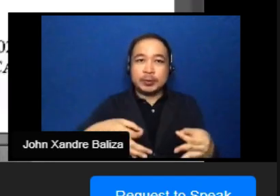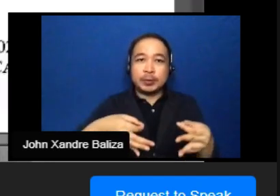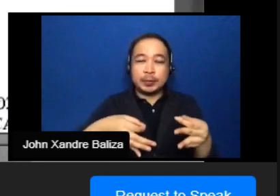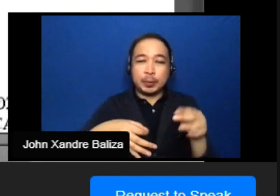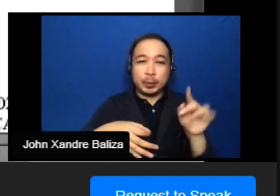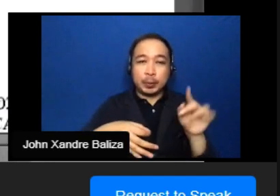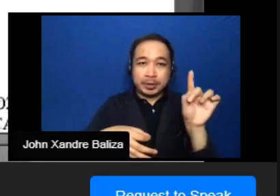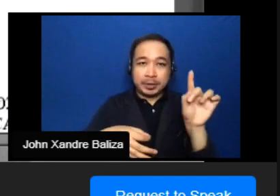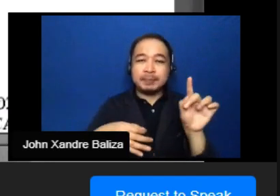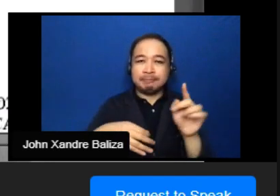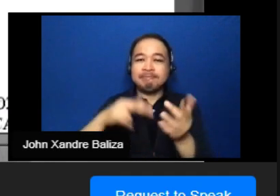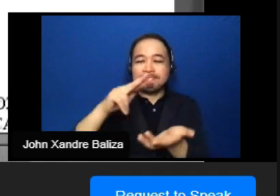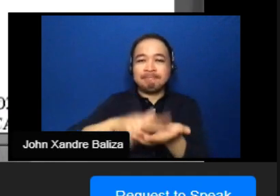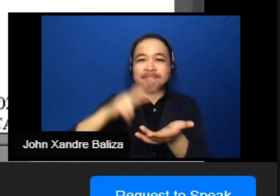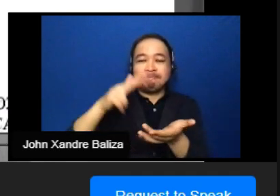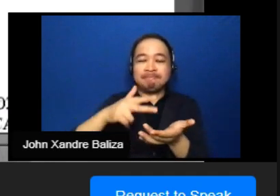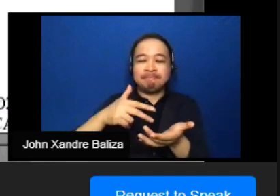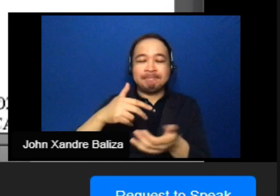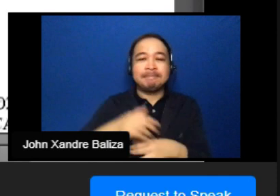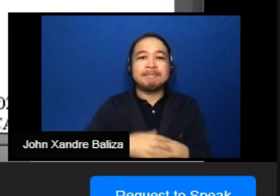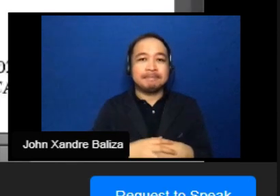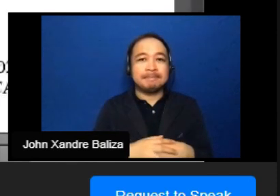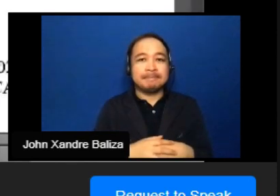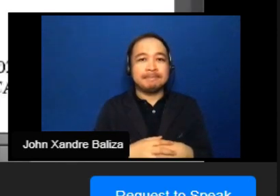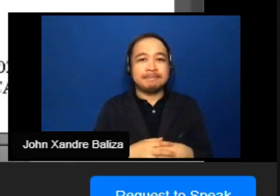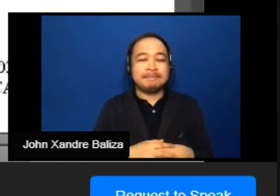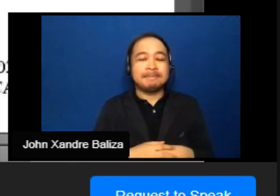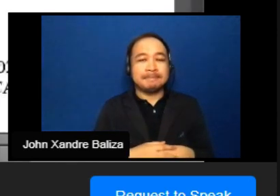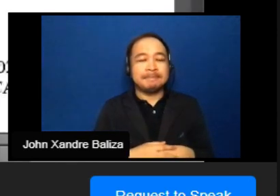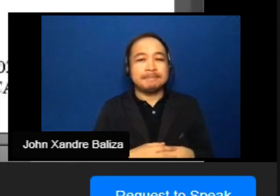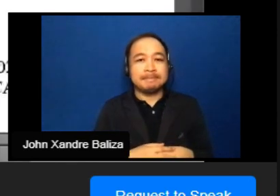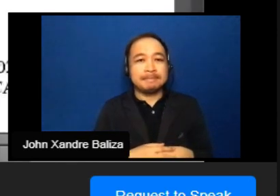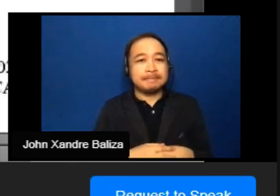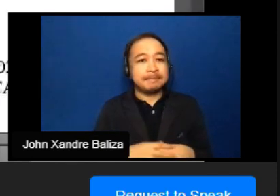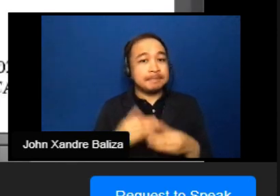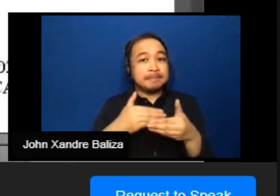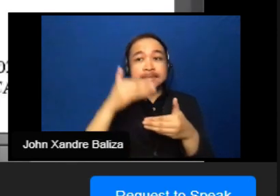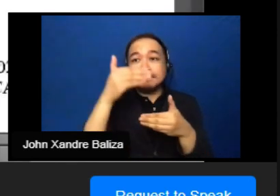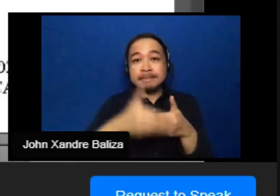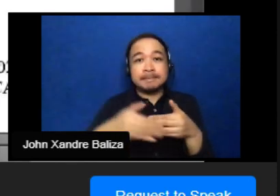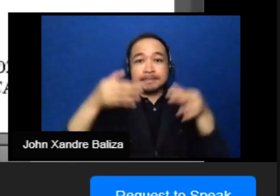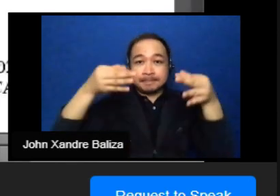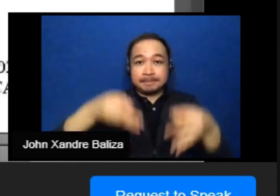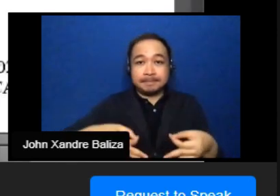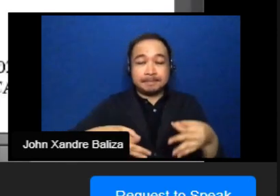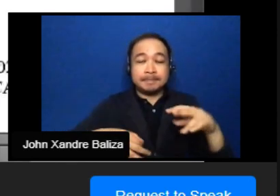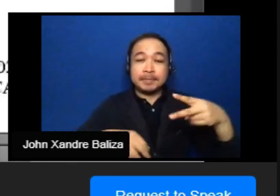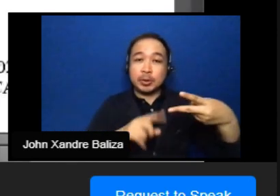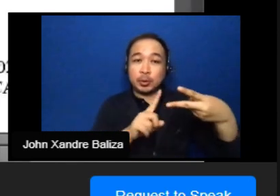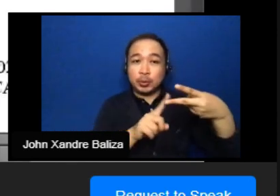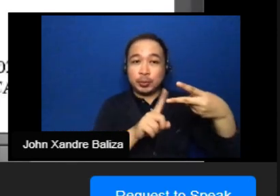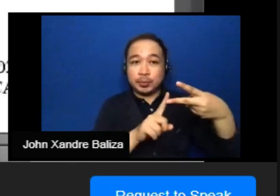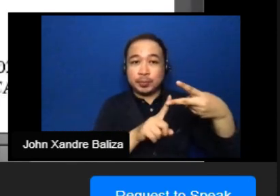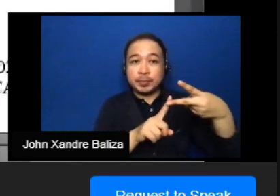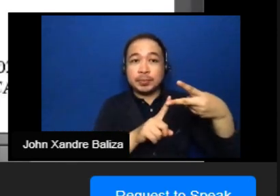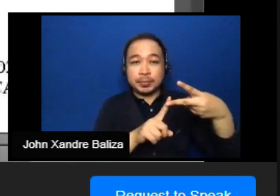agreed. We will now move to decision 2.